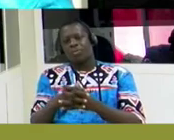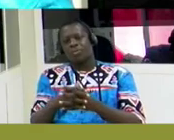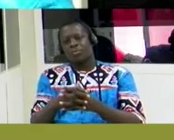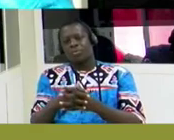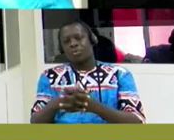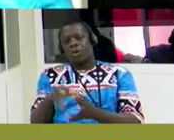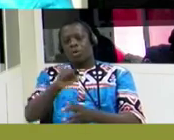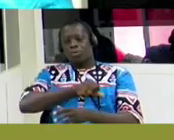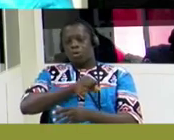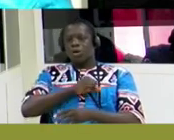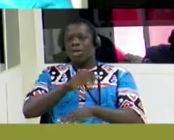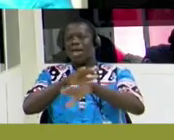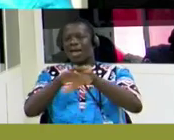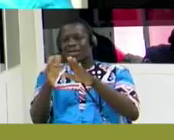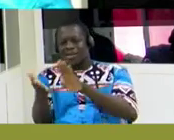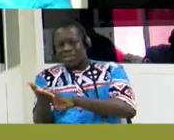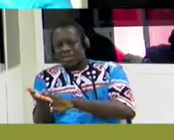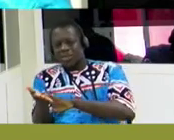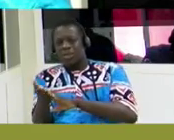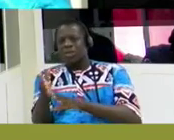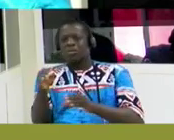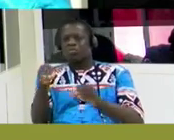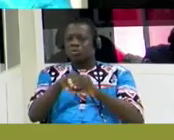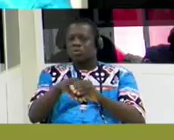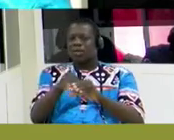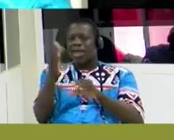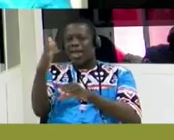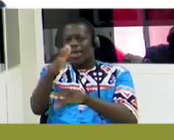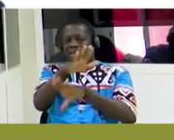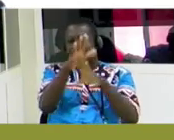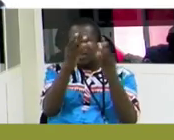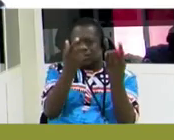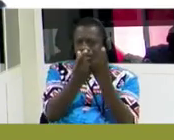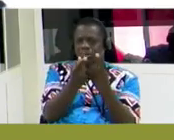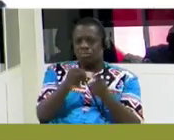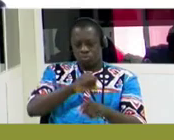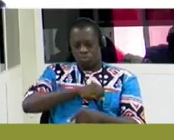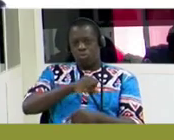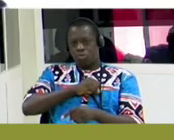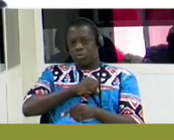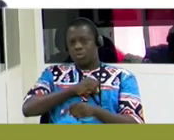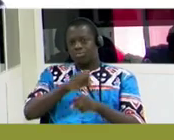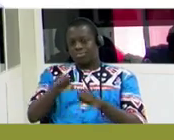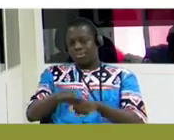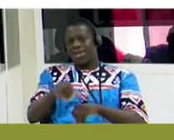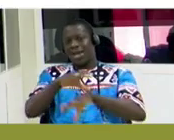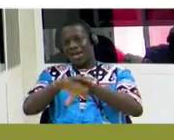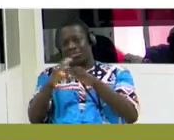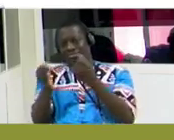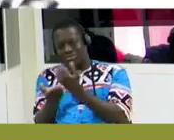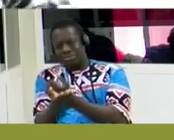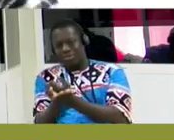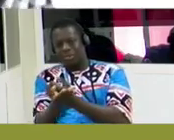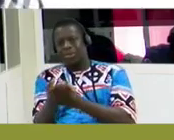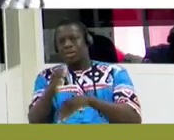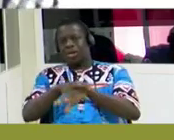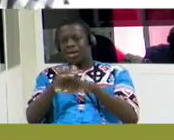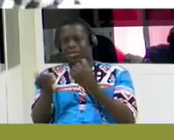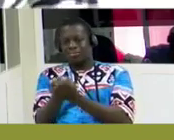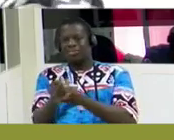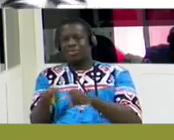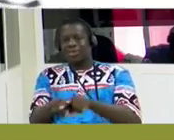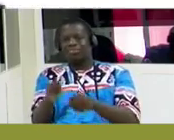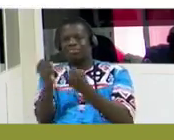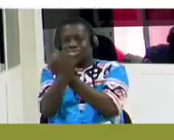His hands. Did they put anything on his hands? Yeah, his hands were cuffed. Could his you hands, repeat that? His hands were cuffed